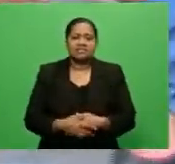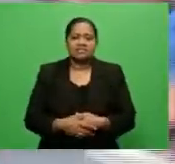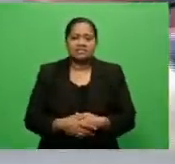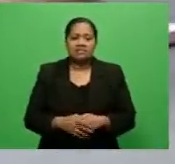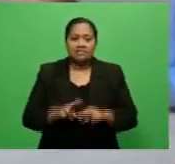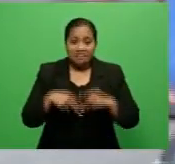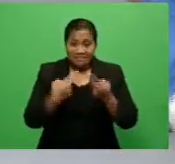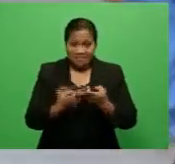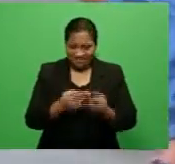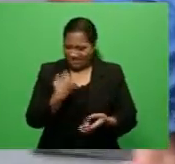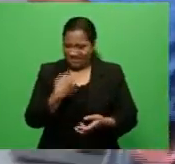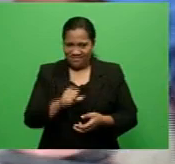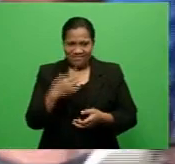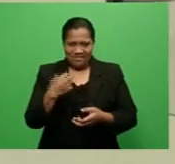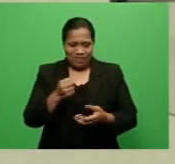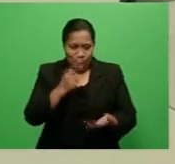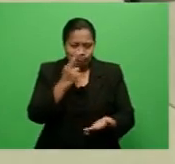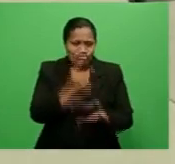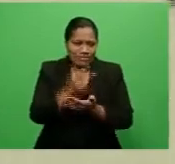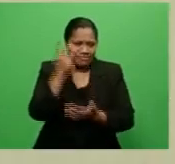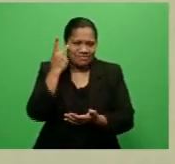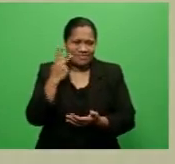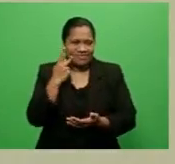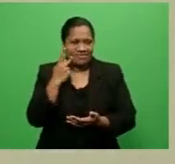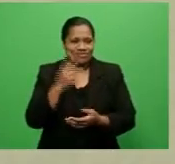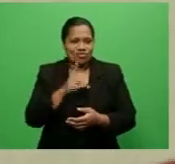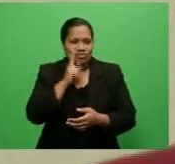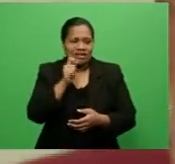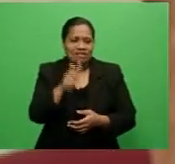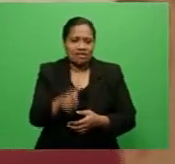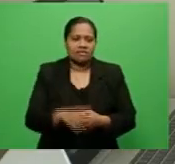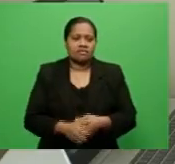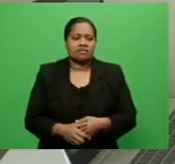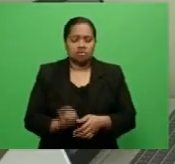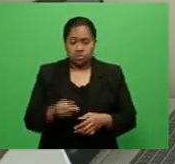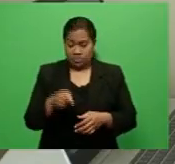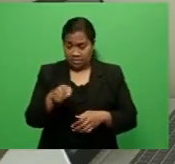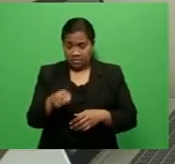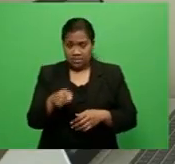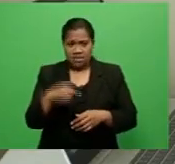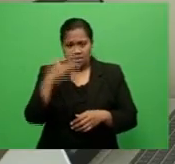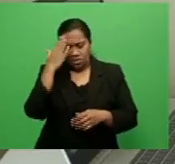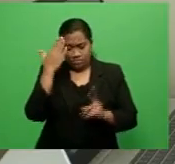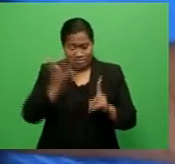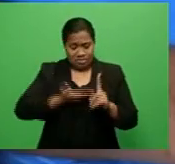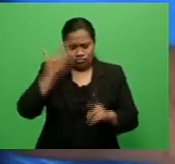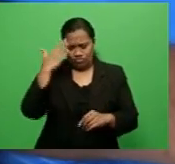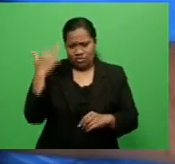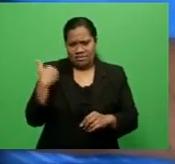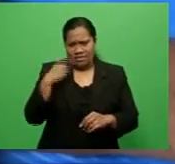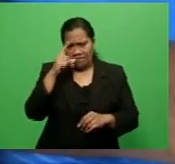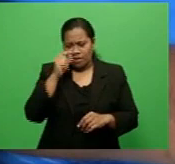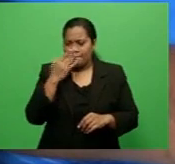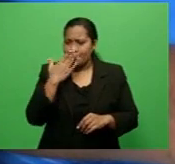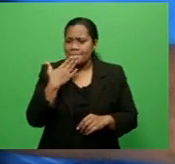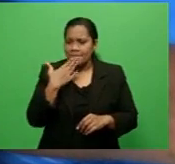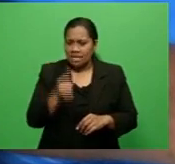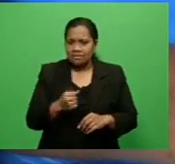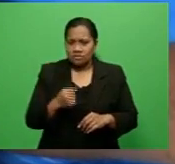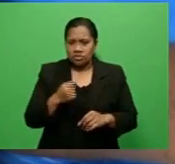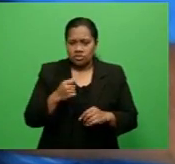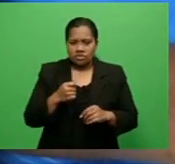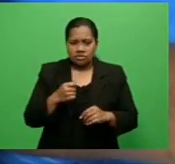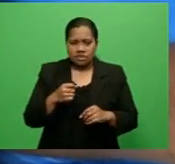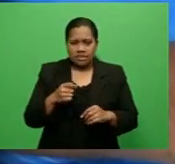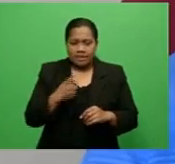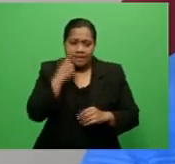real parental guidance. Ezekiel Tikunduandua is reminding Fijians to remain extra cautious with their belongings.